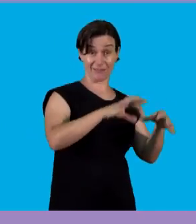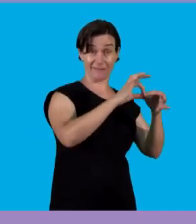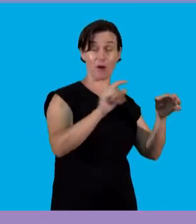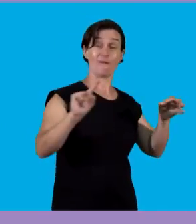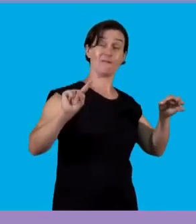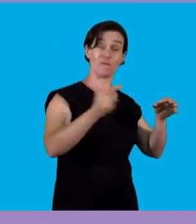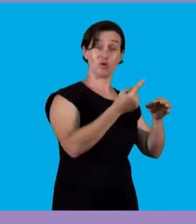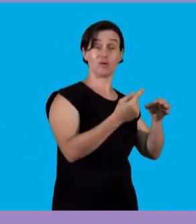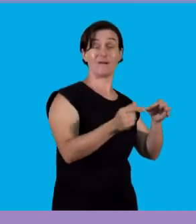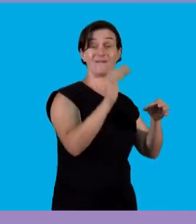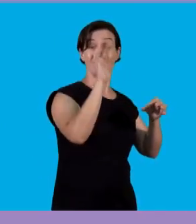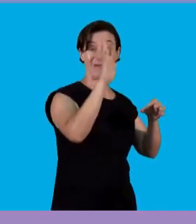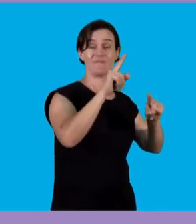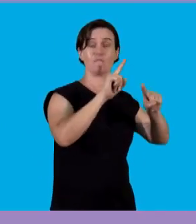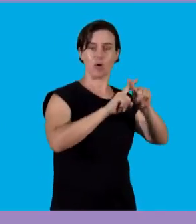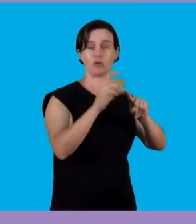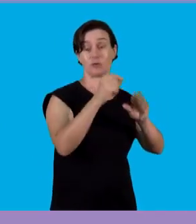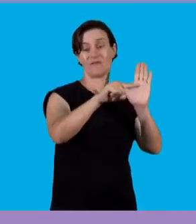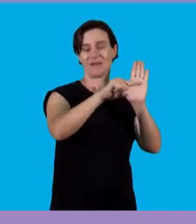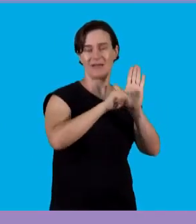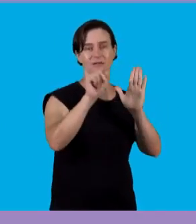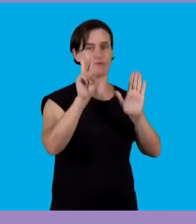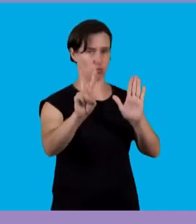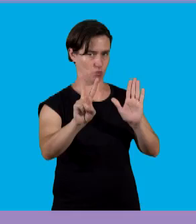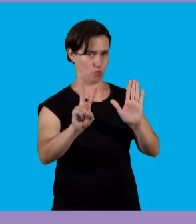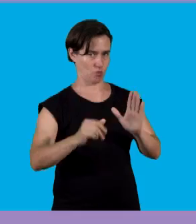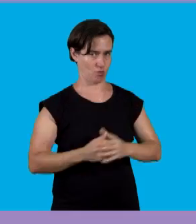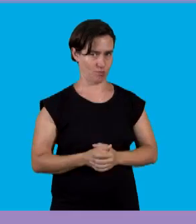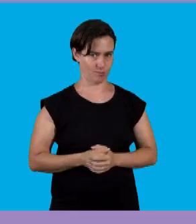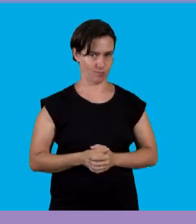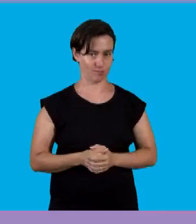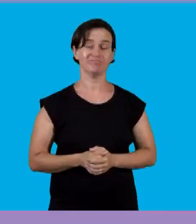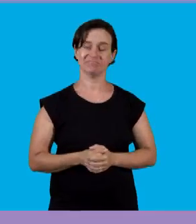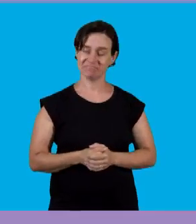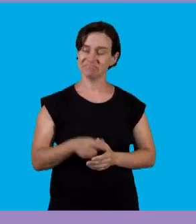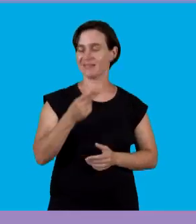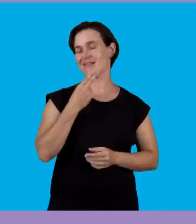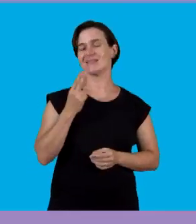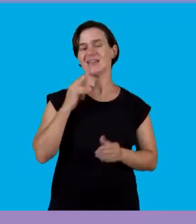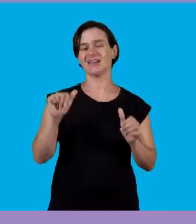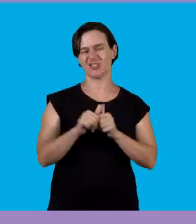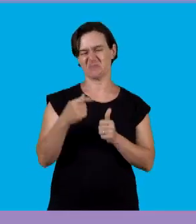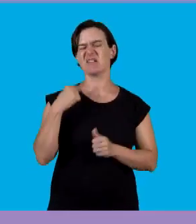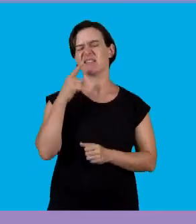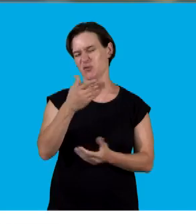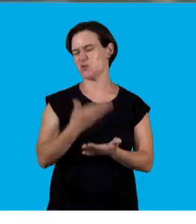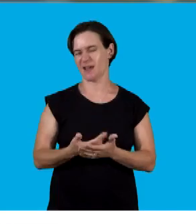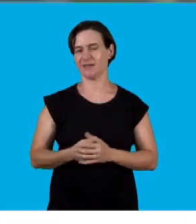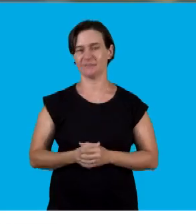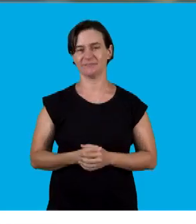5 multiples of negative 2. That is a nice challenge, but I know that you can do